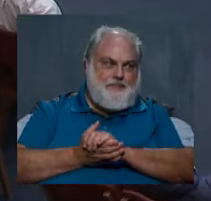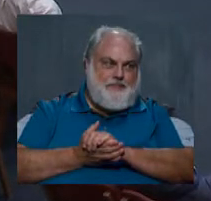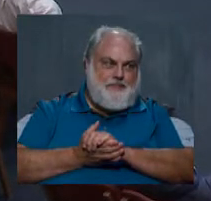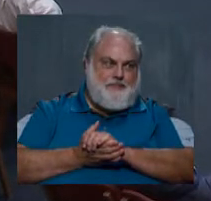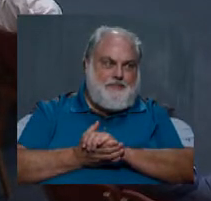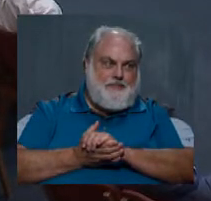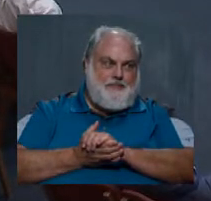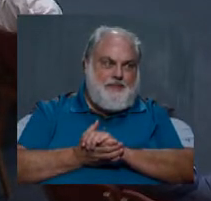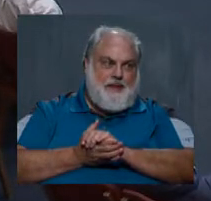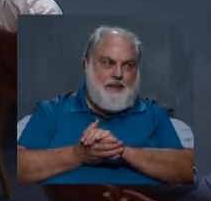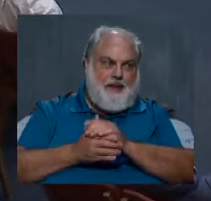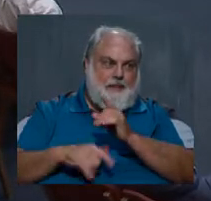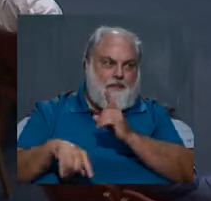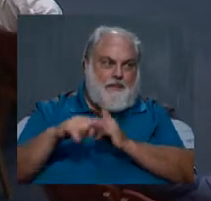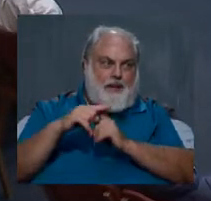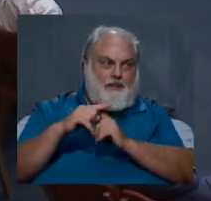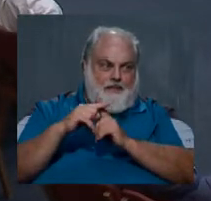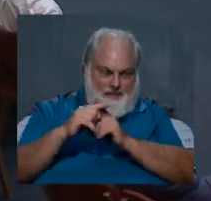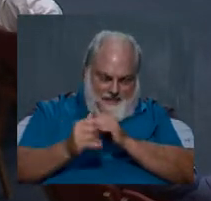Plus the amendment,